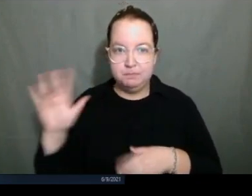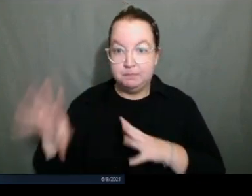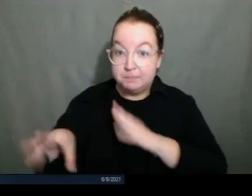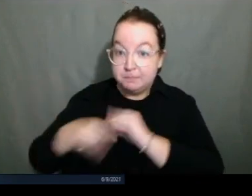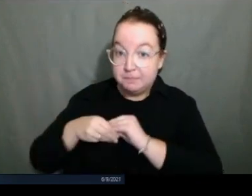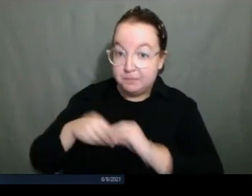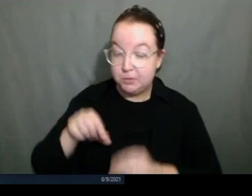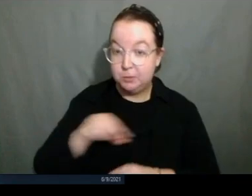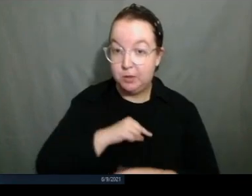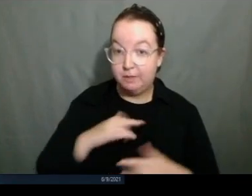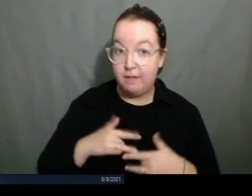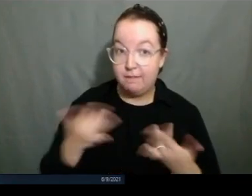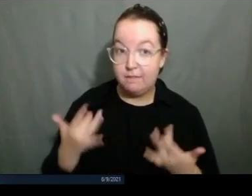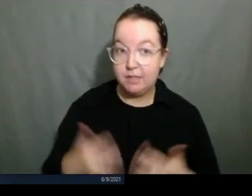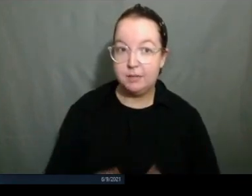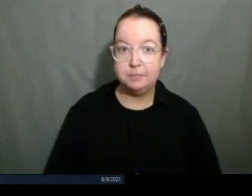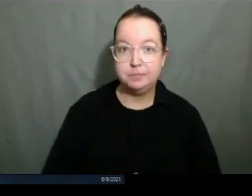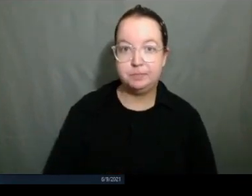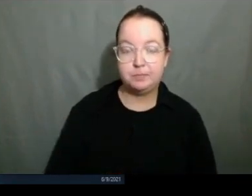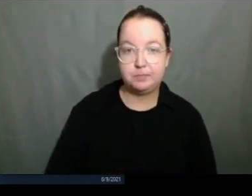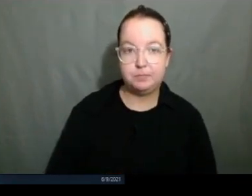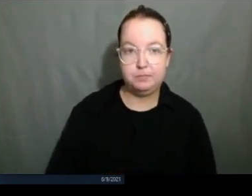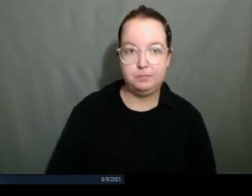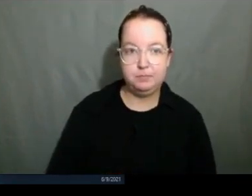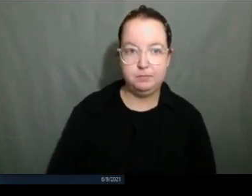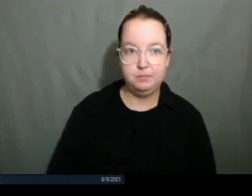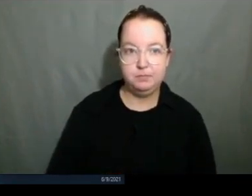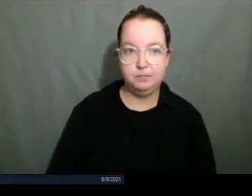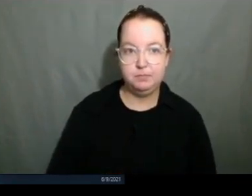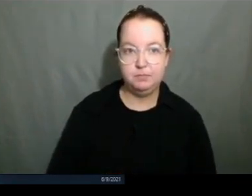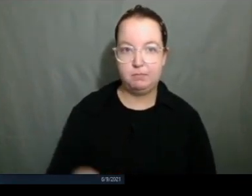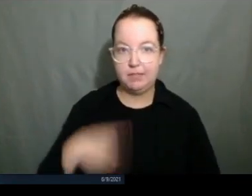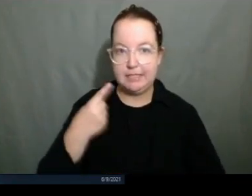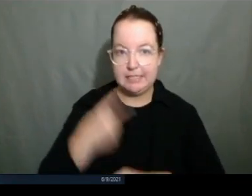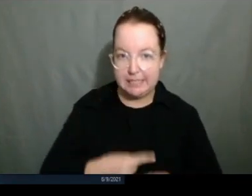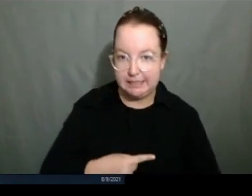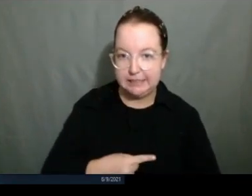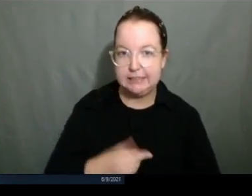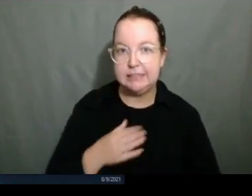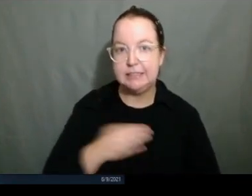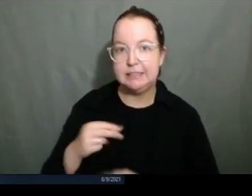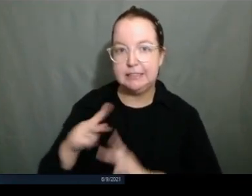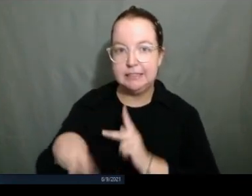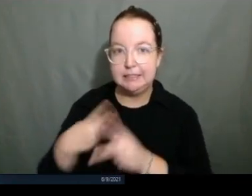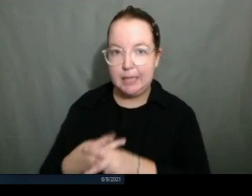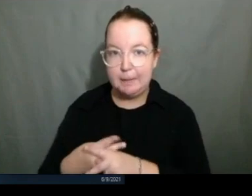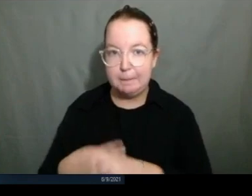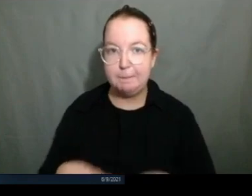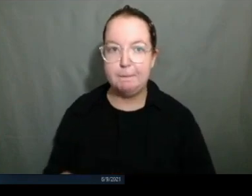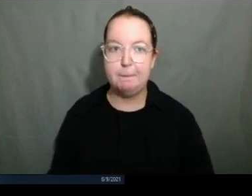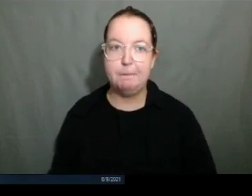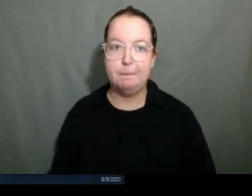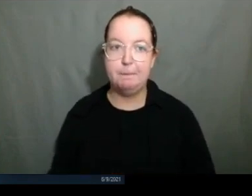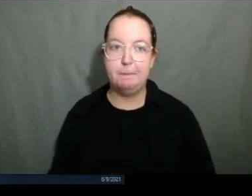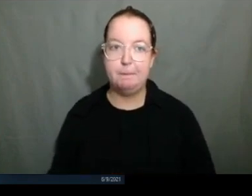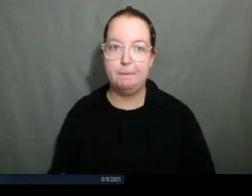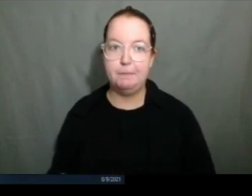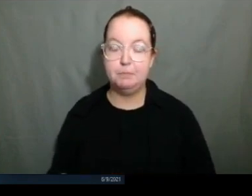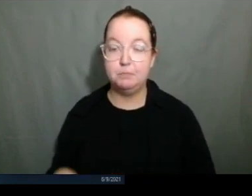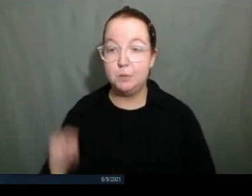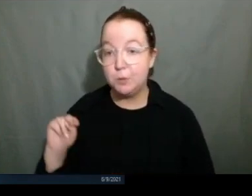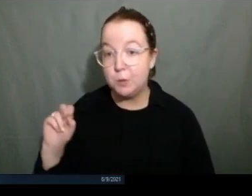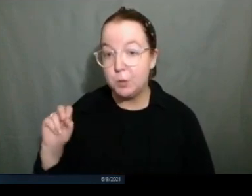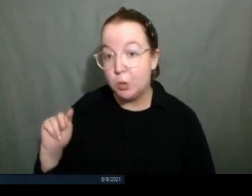Add Qualifying Event, select the date of the event, the type of event, a note